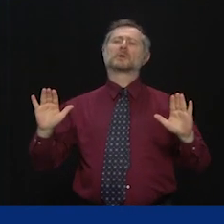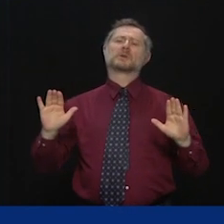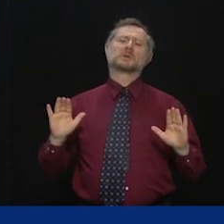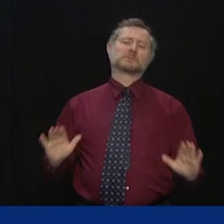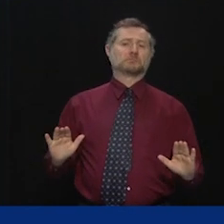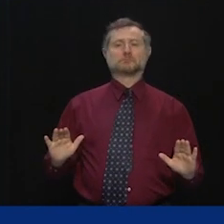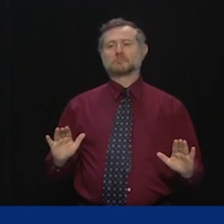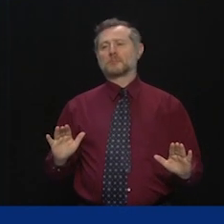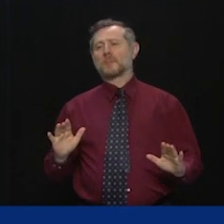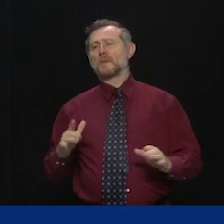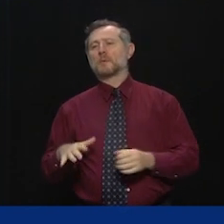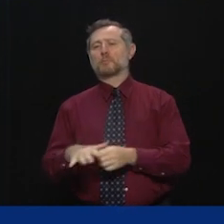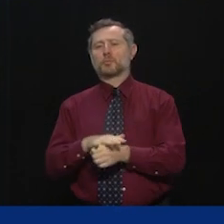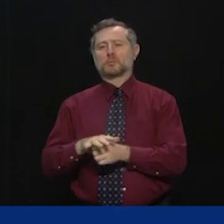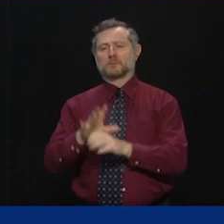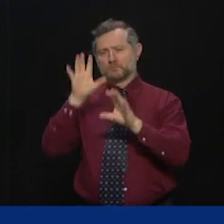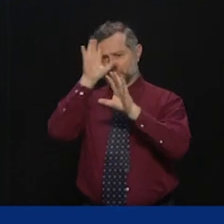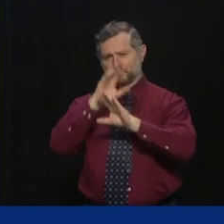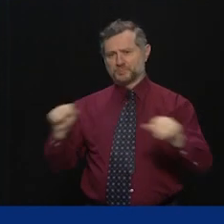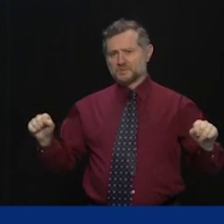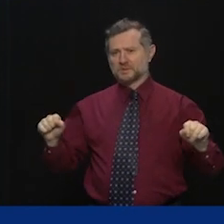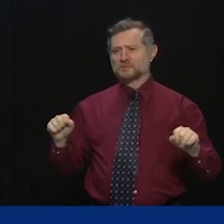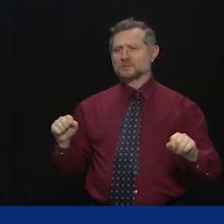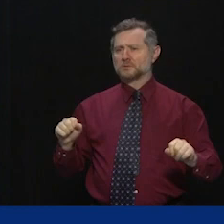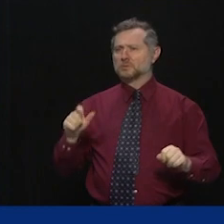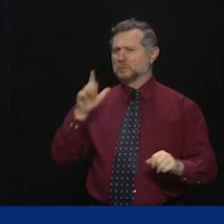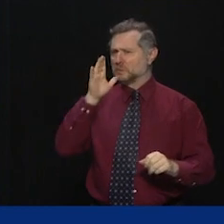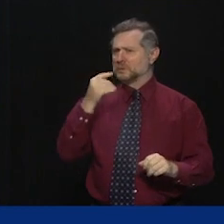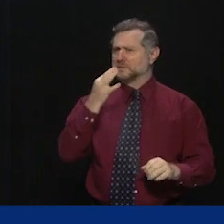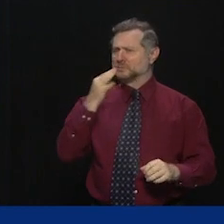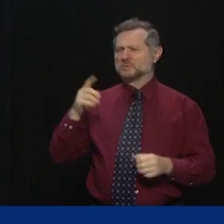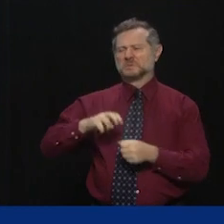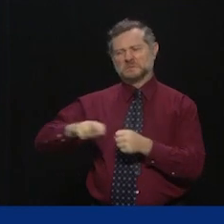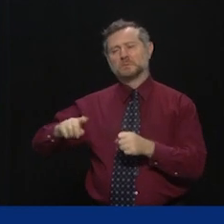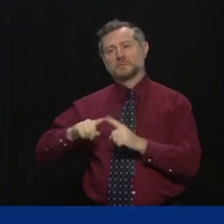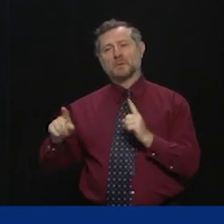got a great new incoming one, Borough President Ruben Diaz Jr.